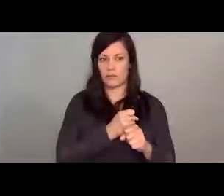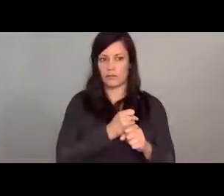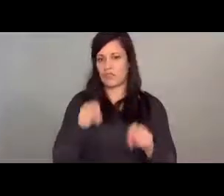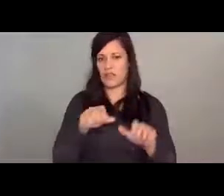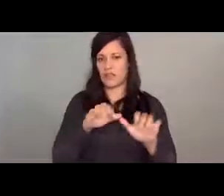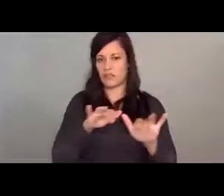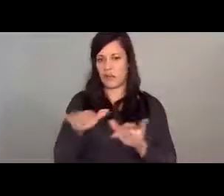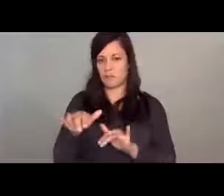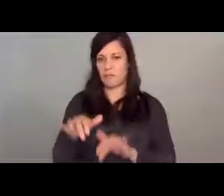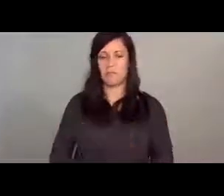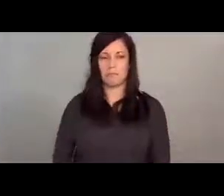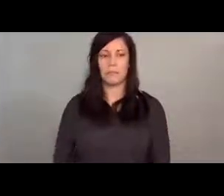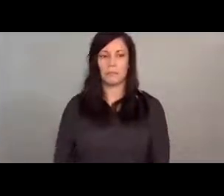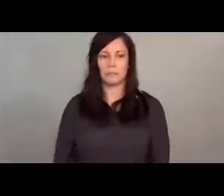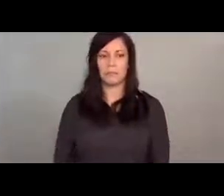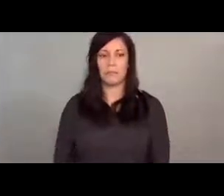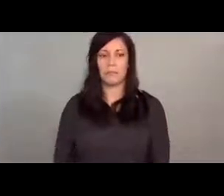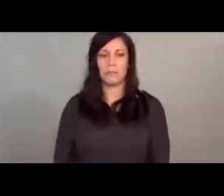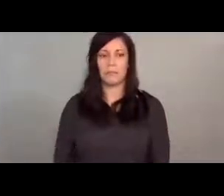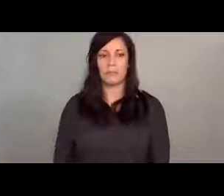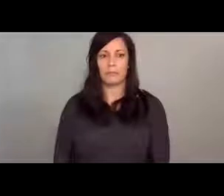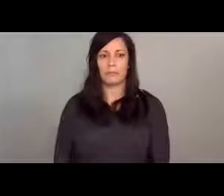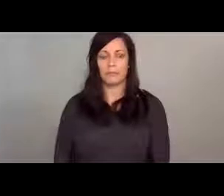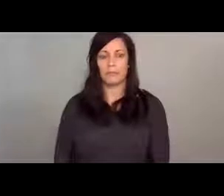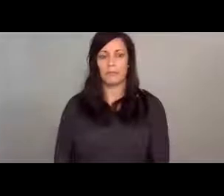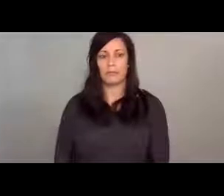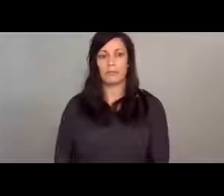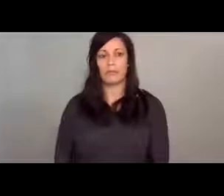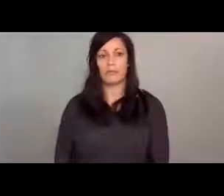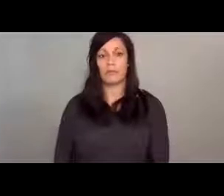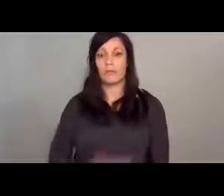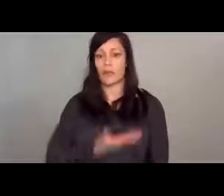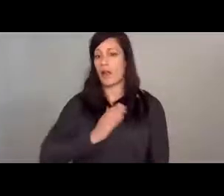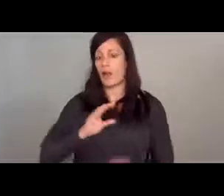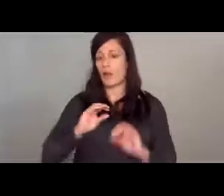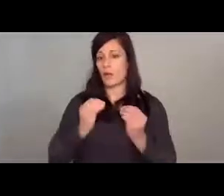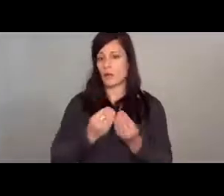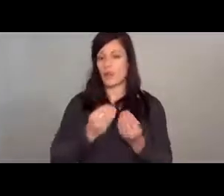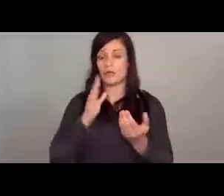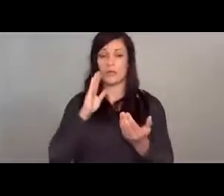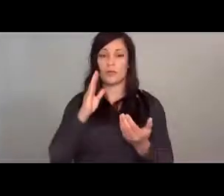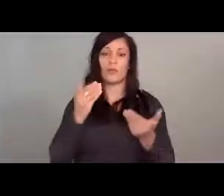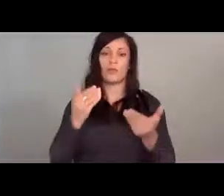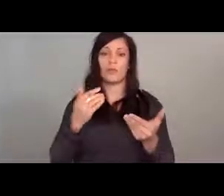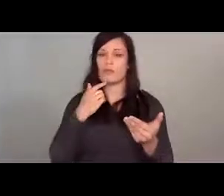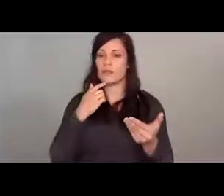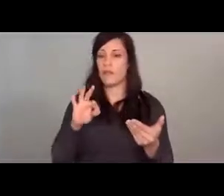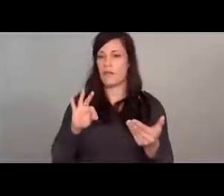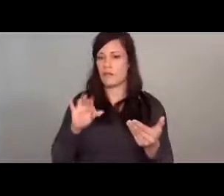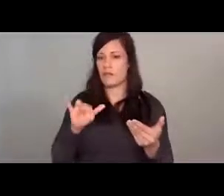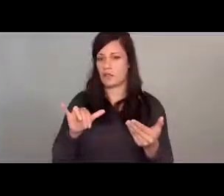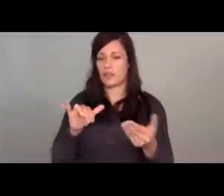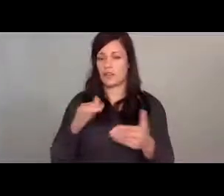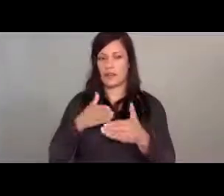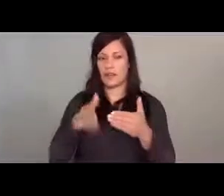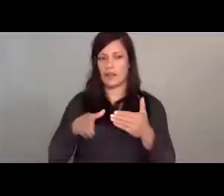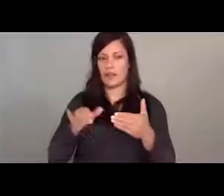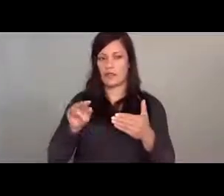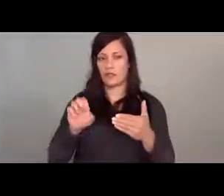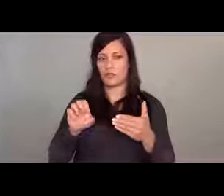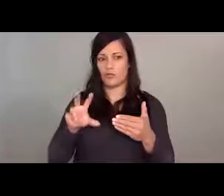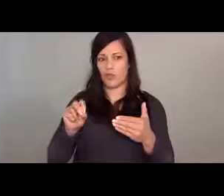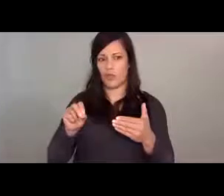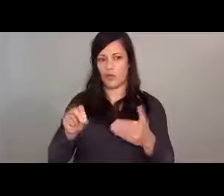that way. And in our organization, we're gonna say that the fiscal year ends on June 30th. So I'm gonna